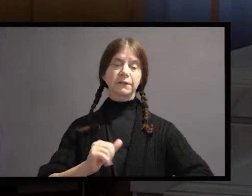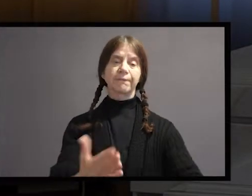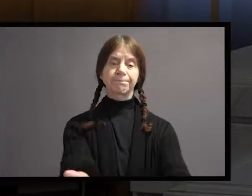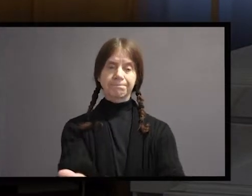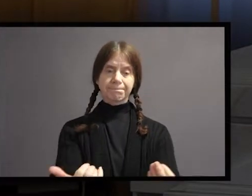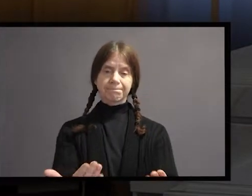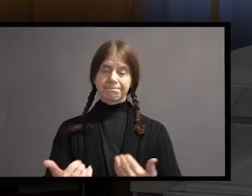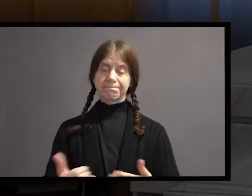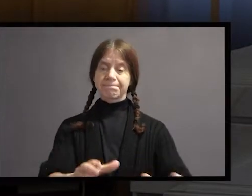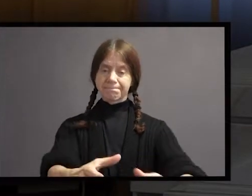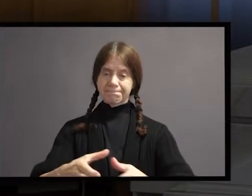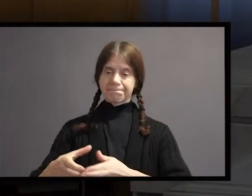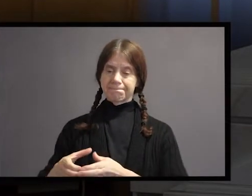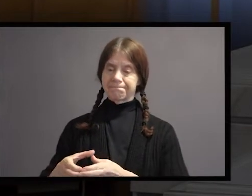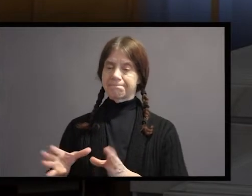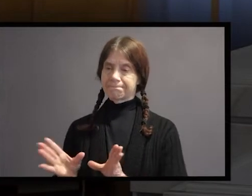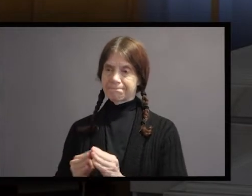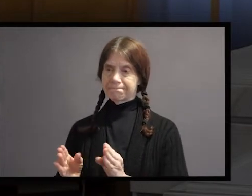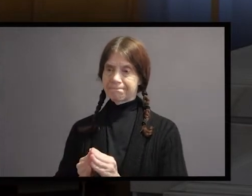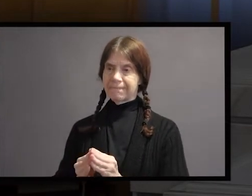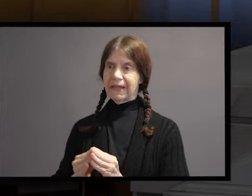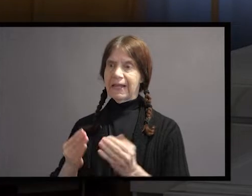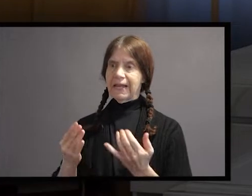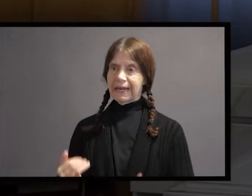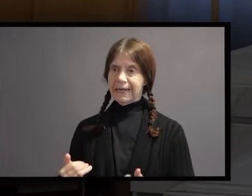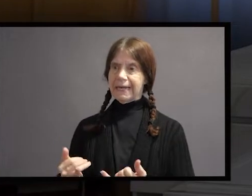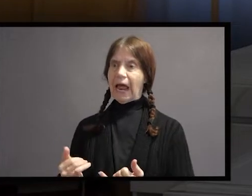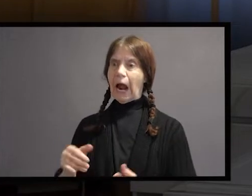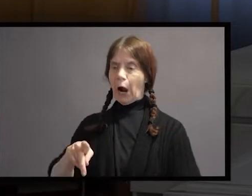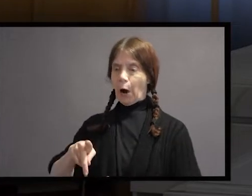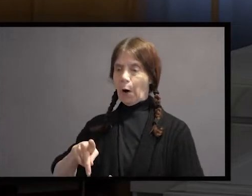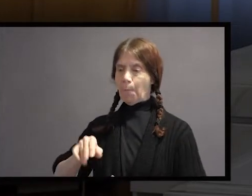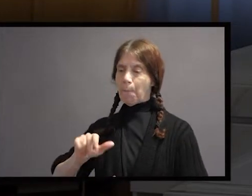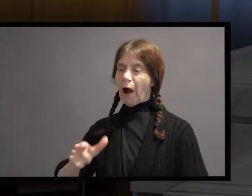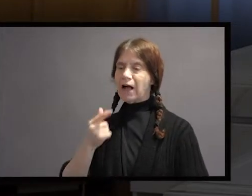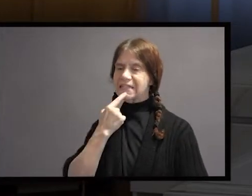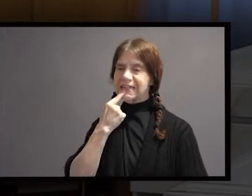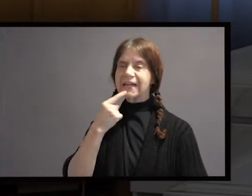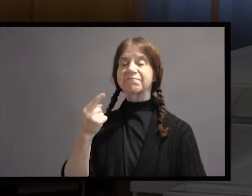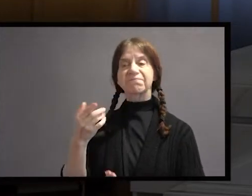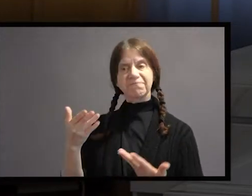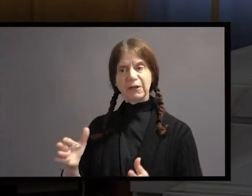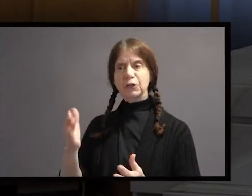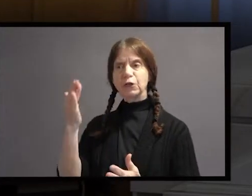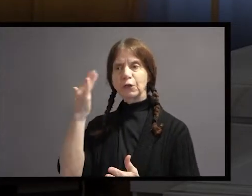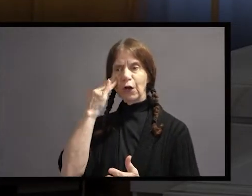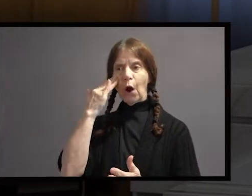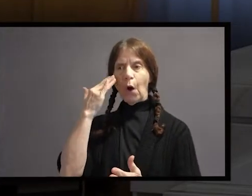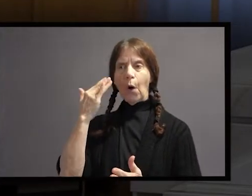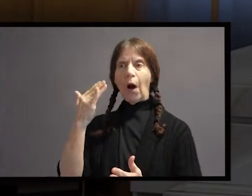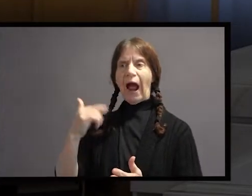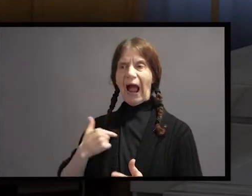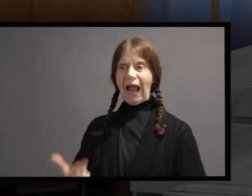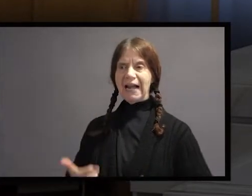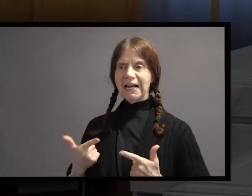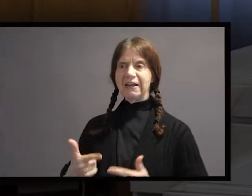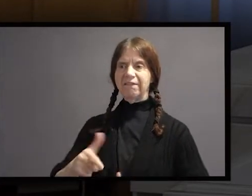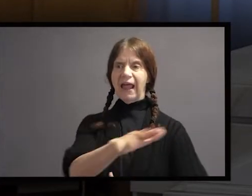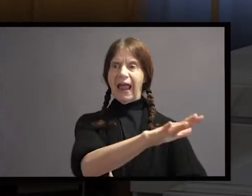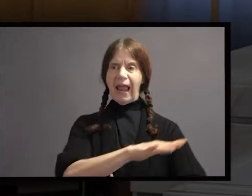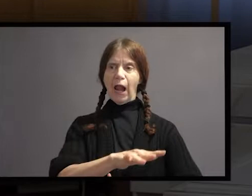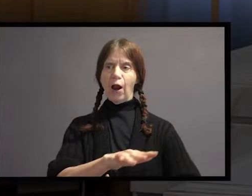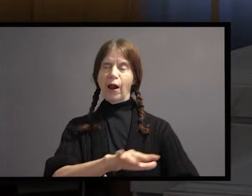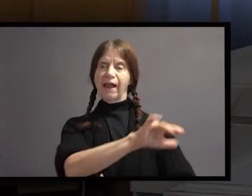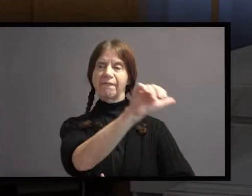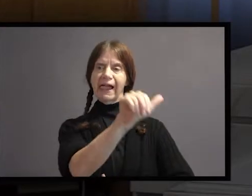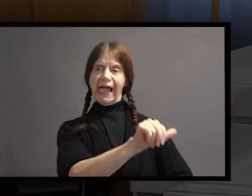to him, he said to them, "You yourselves know how I lived among you the whole time from the first day that I